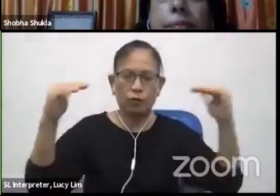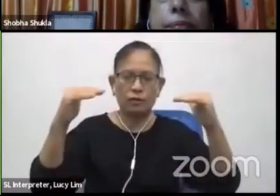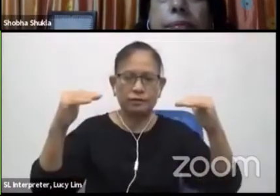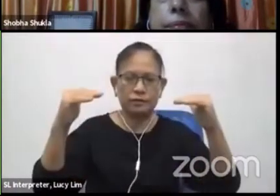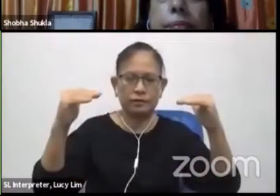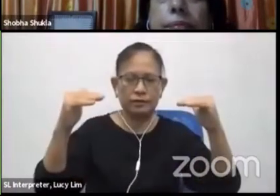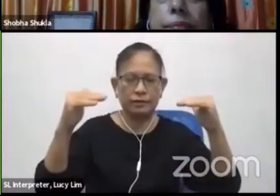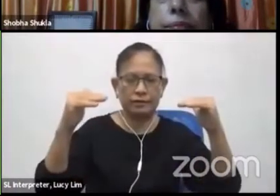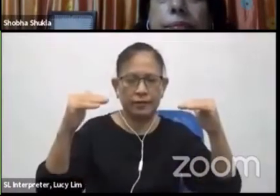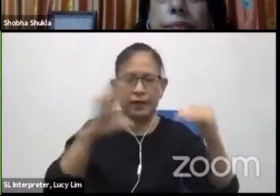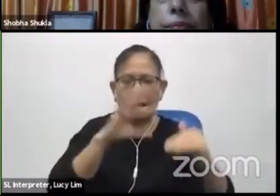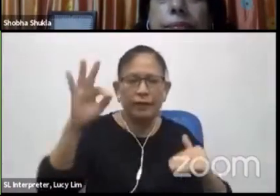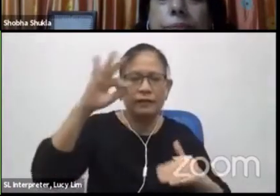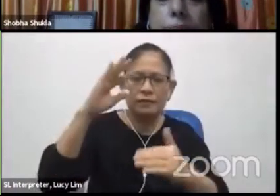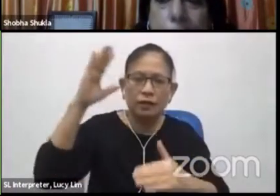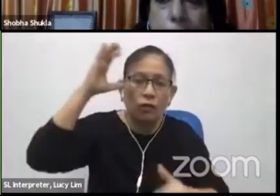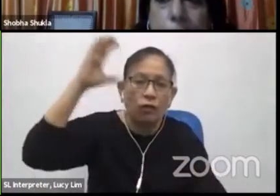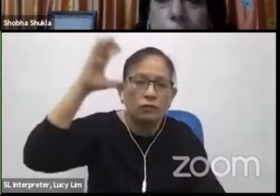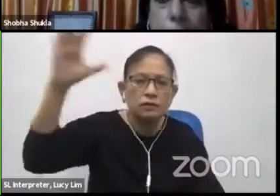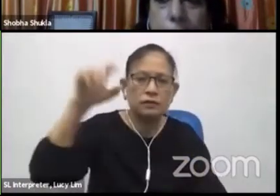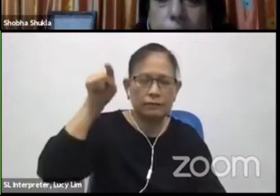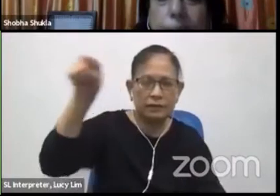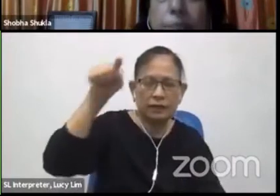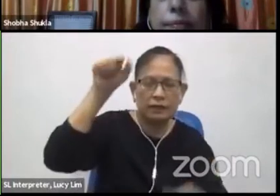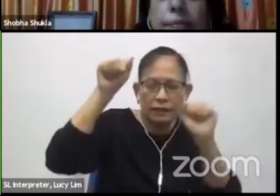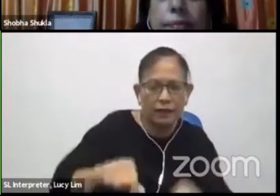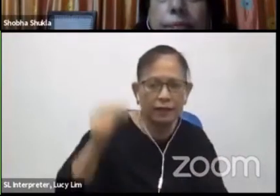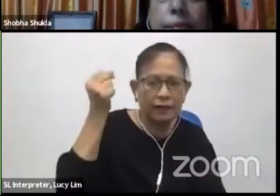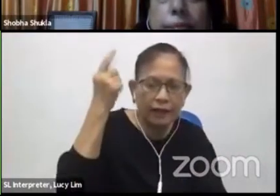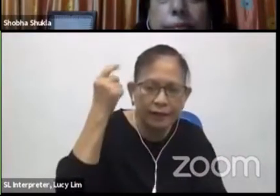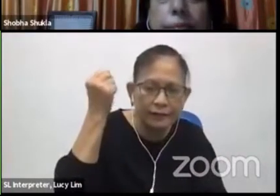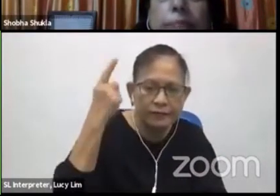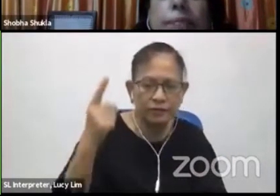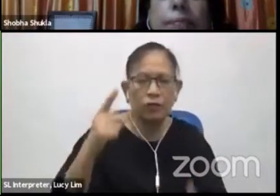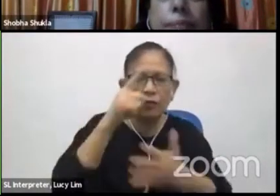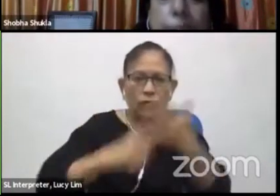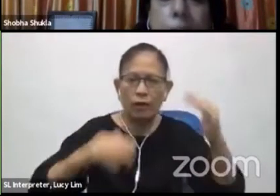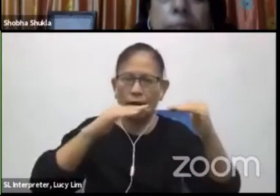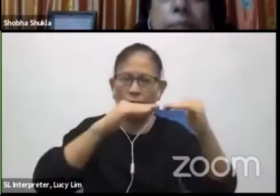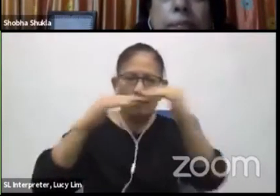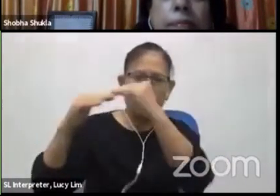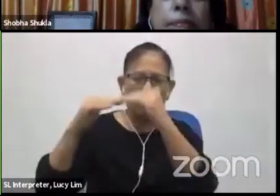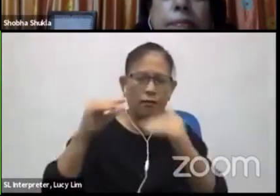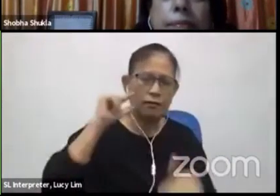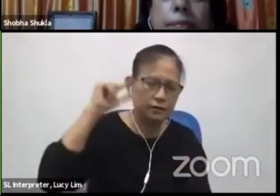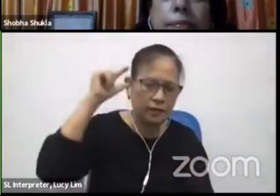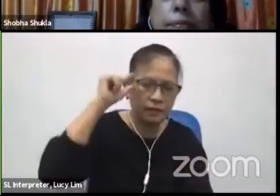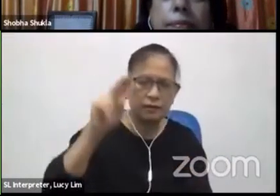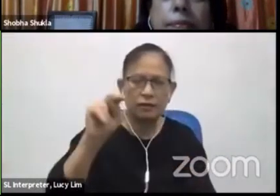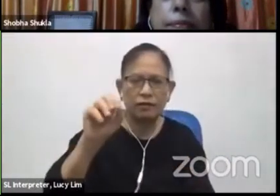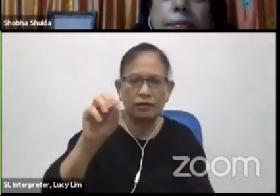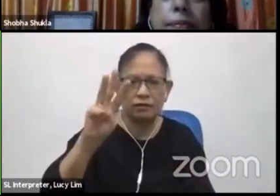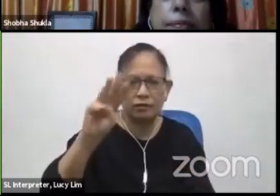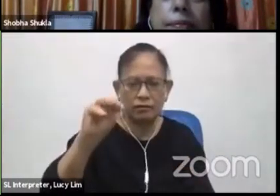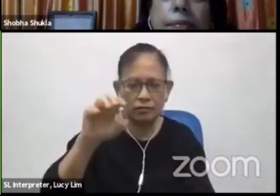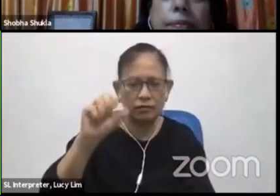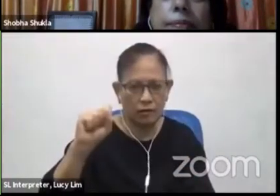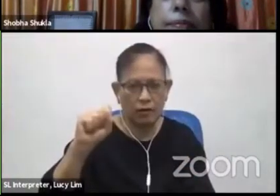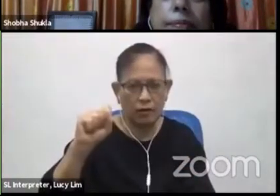concepts that would help them understand what is harmful and what is more equal gender norms. However, this is an area